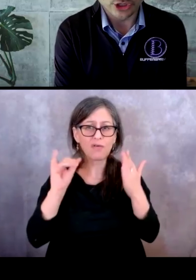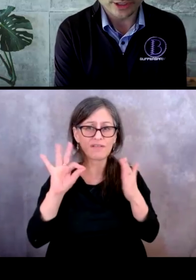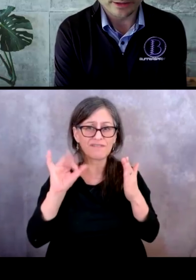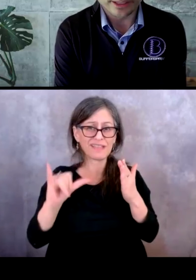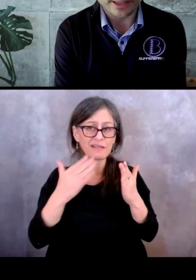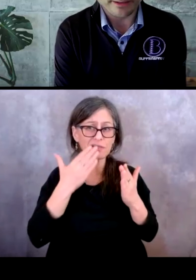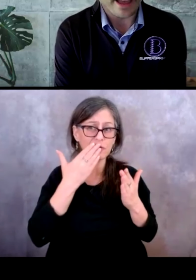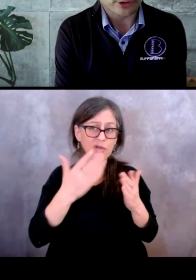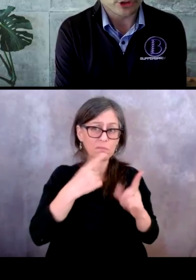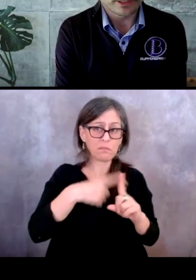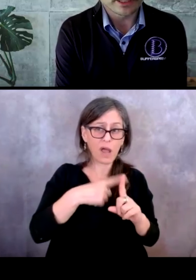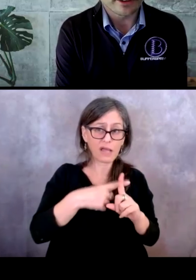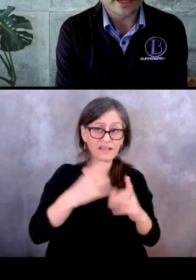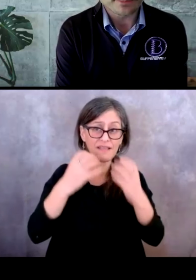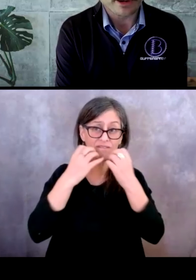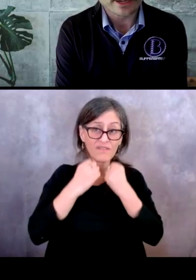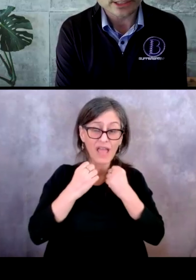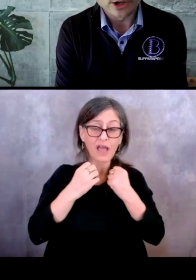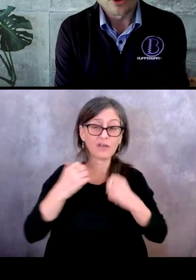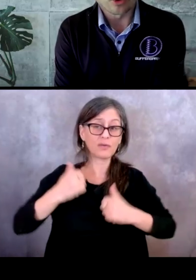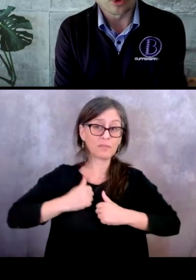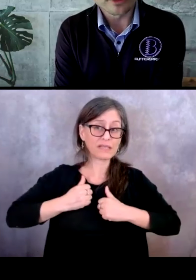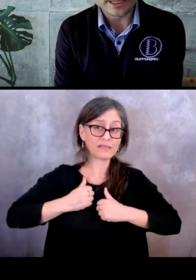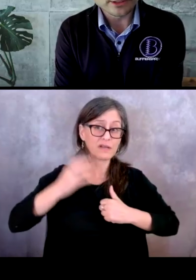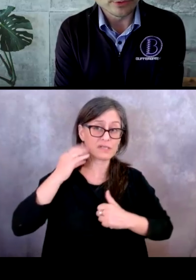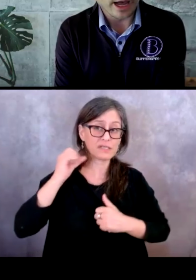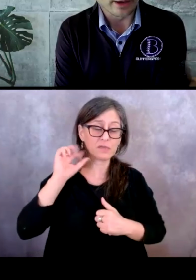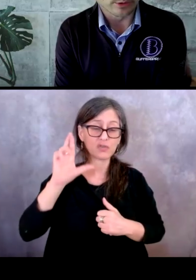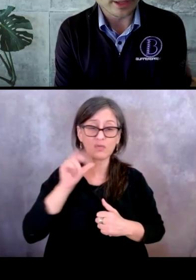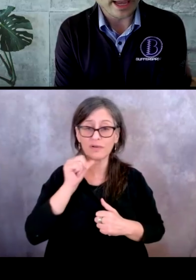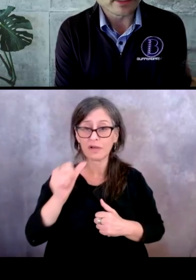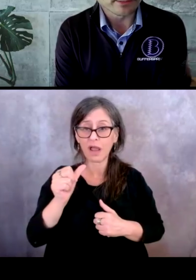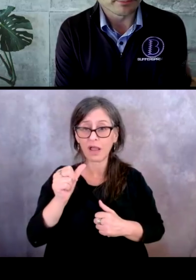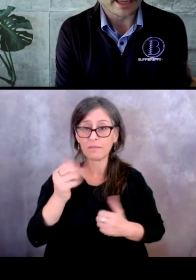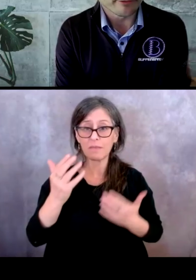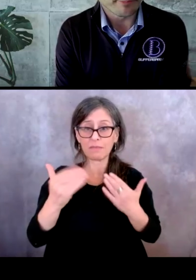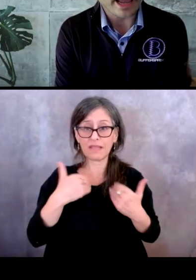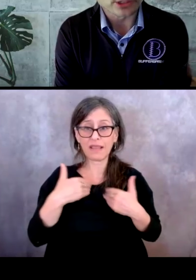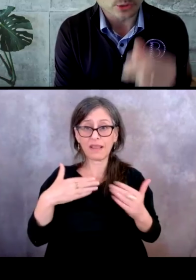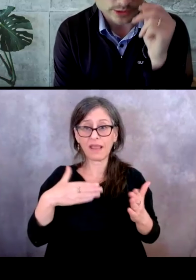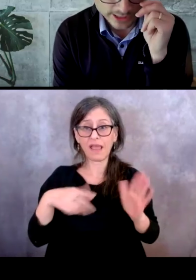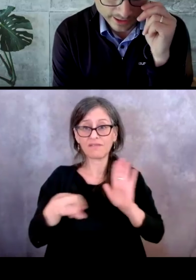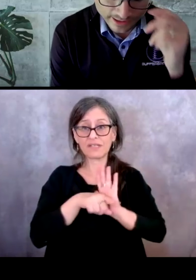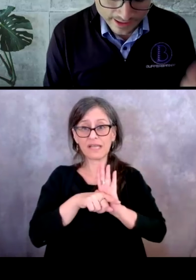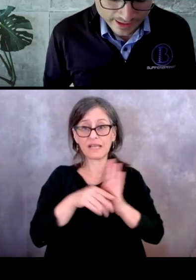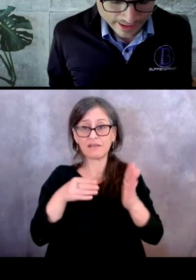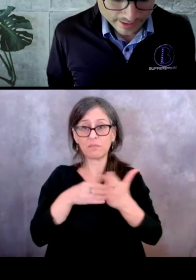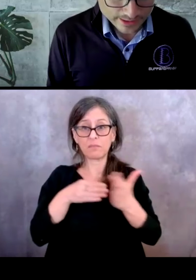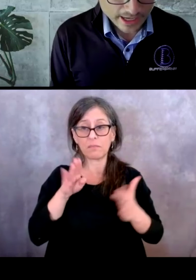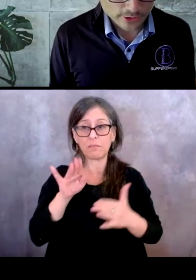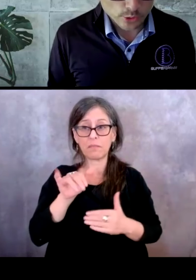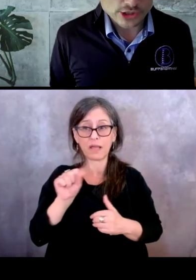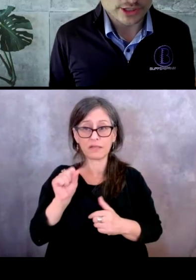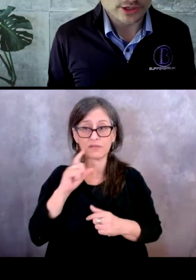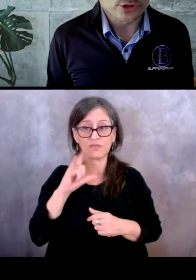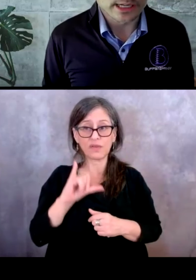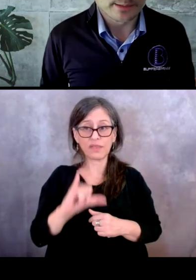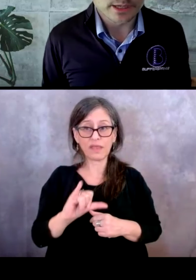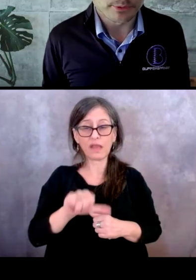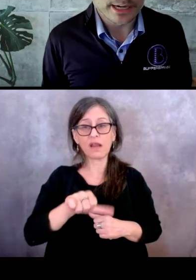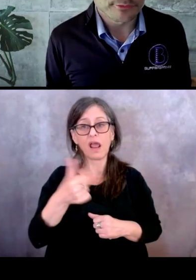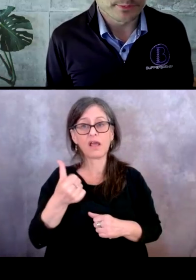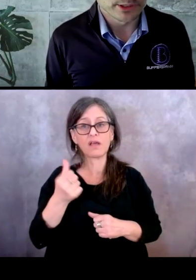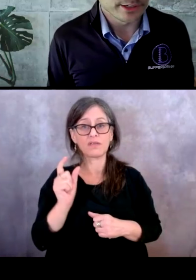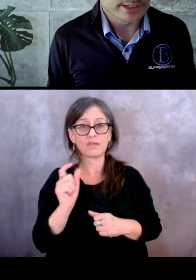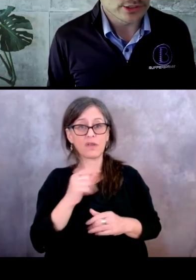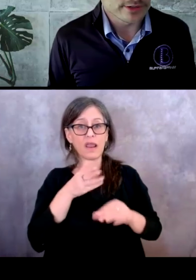that's good, that they value military experience, or if they do not, or if they have some negative bias towards it. The other question that usually comes